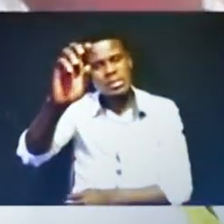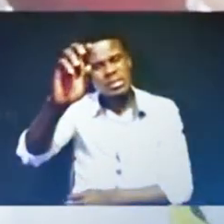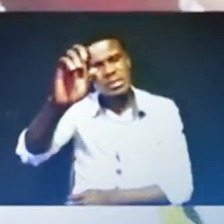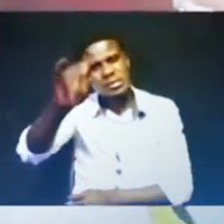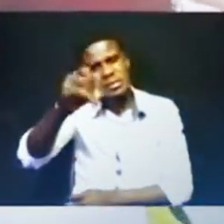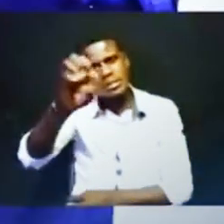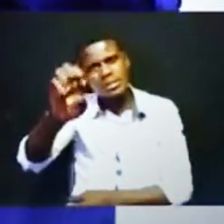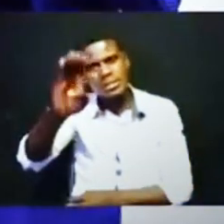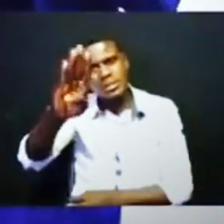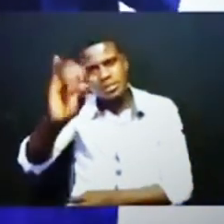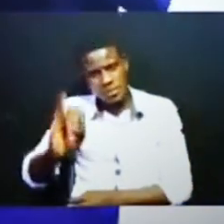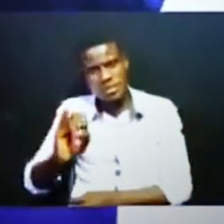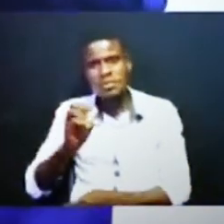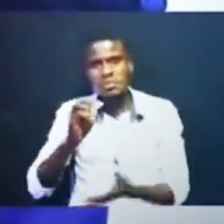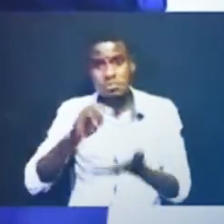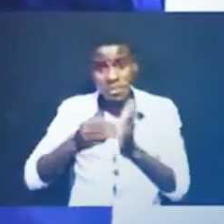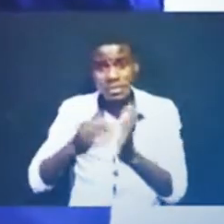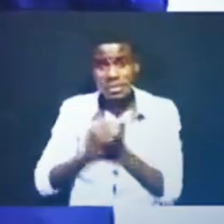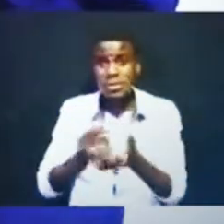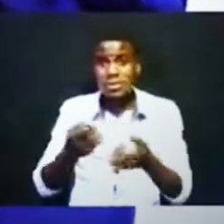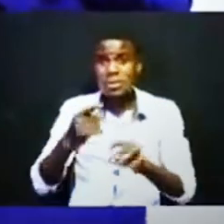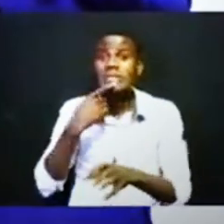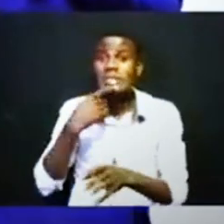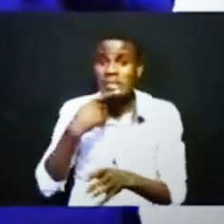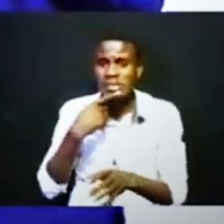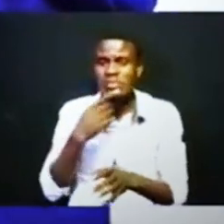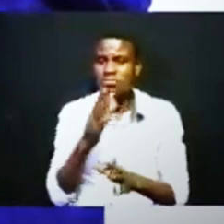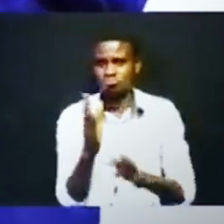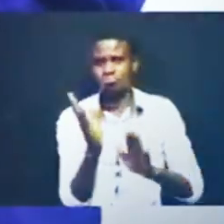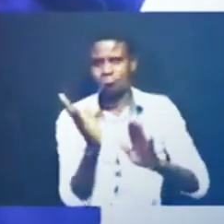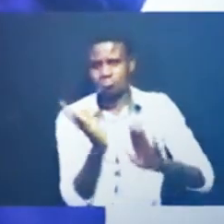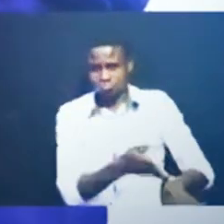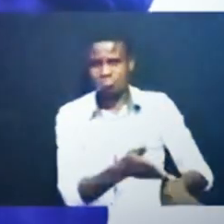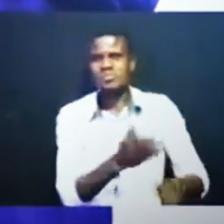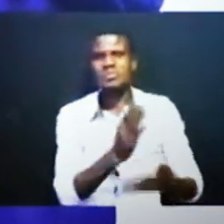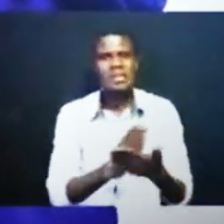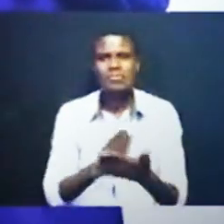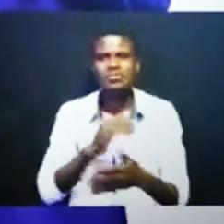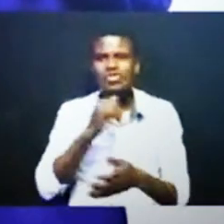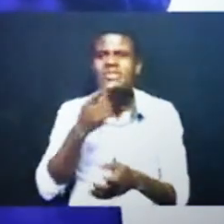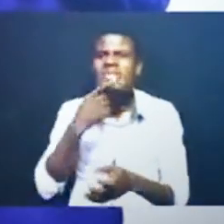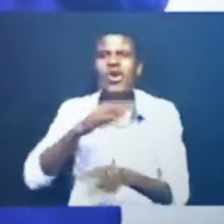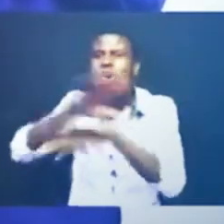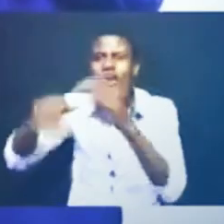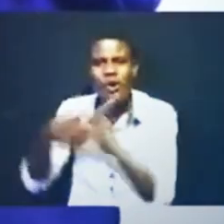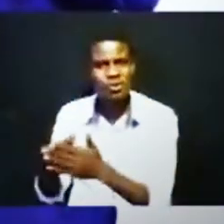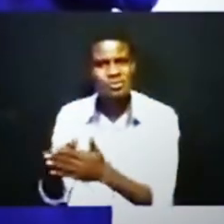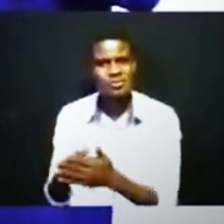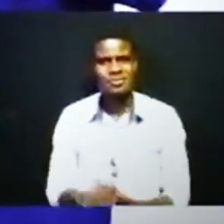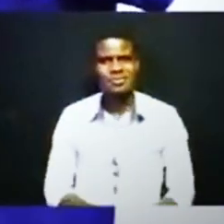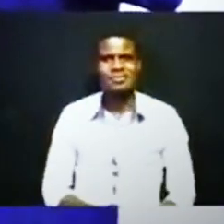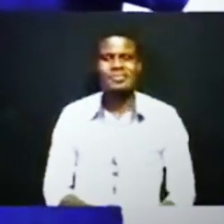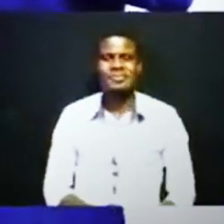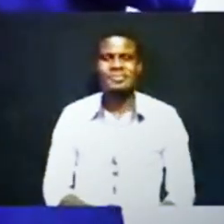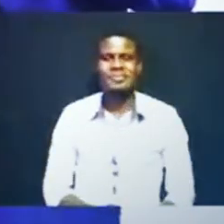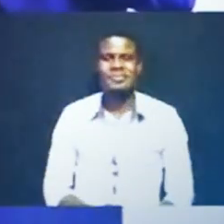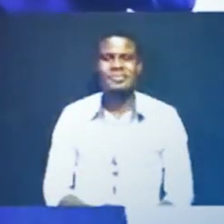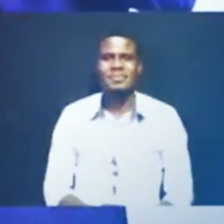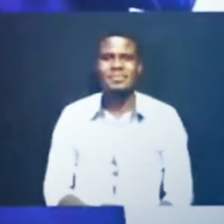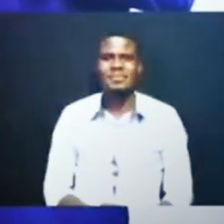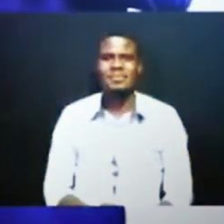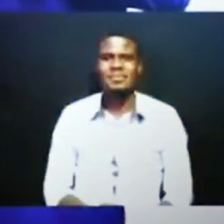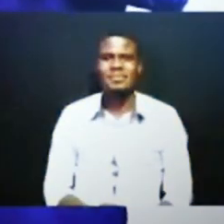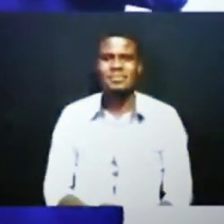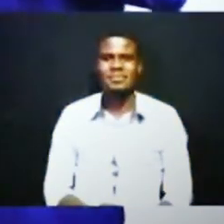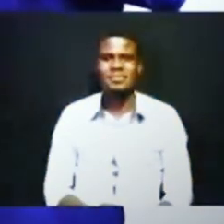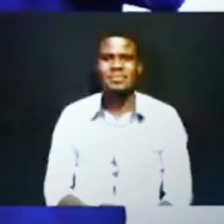Let's just say, if you say, then you leave some. See, sometimes we expect total justice